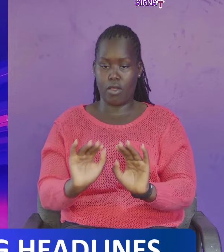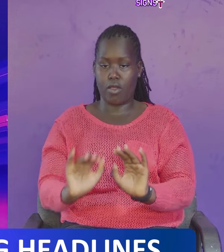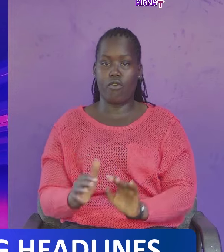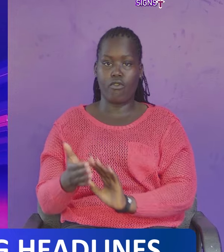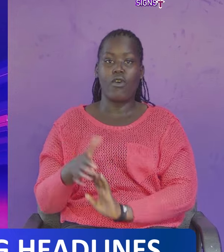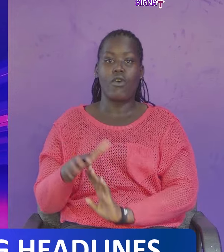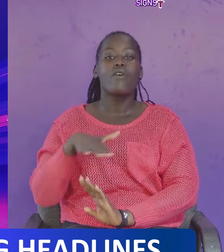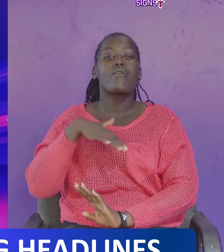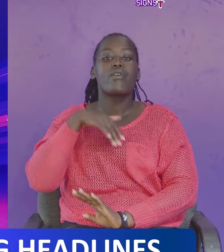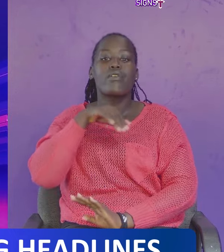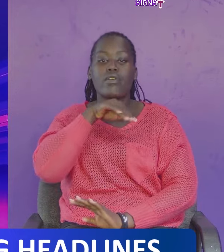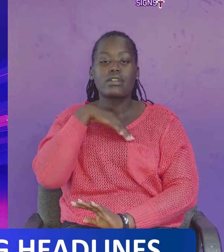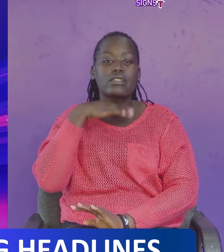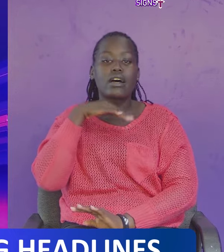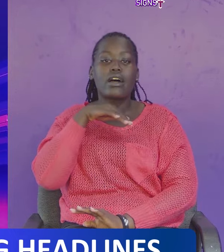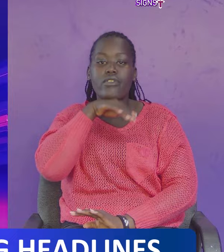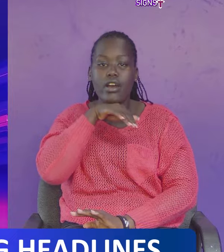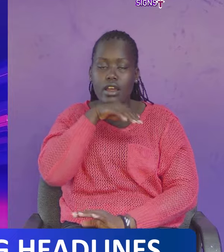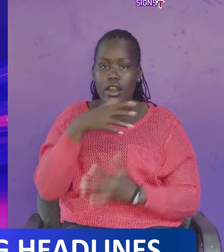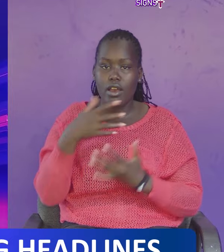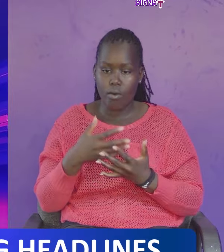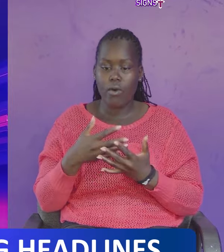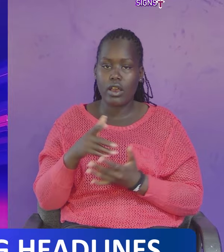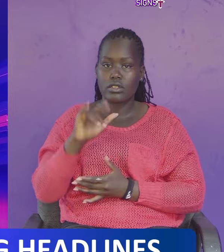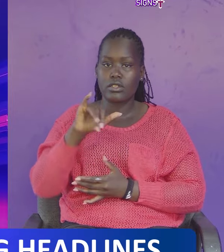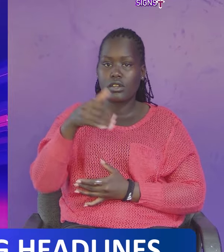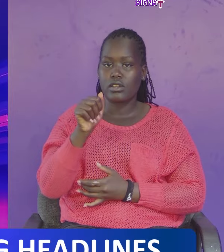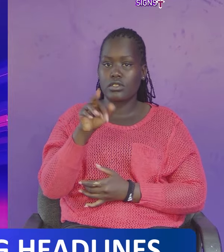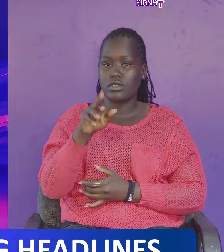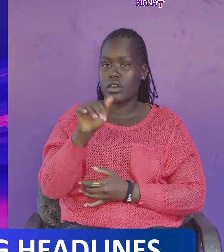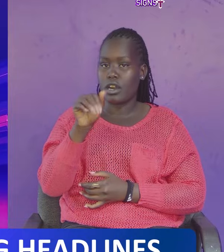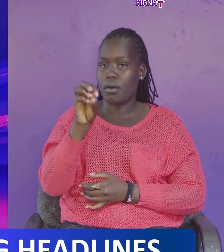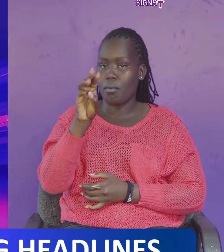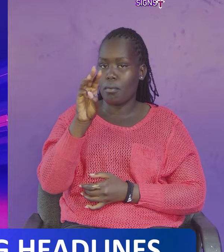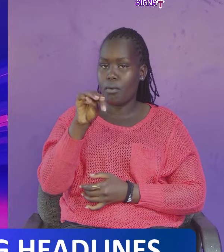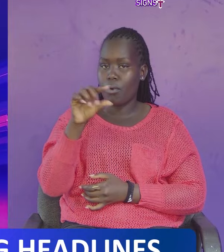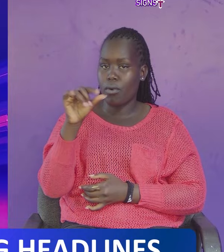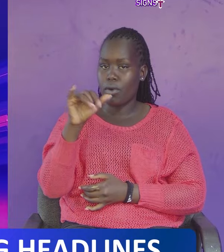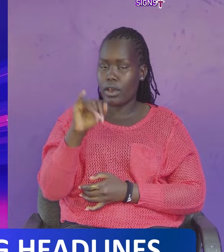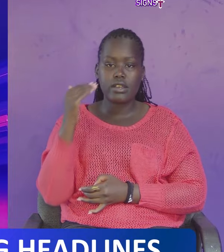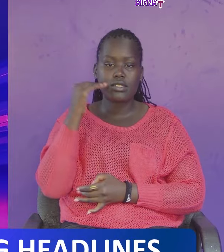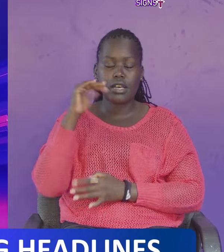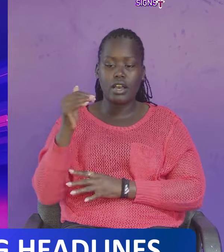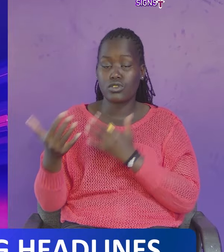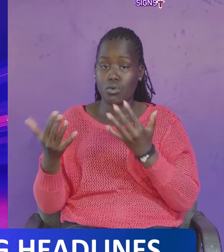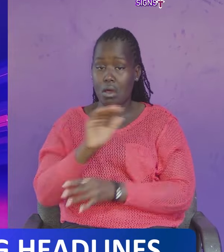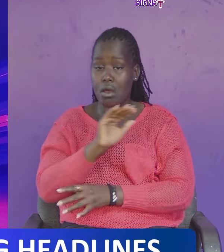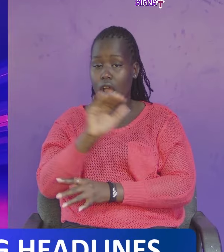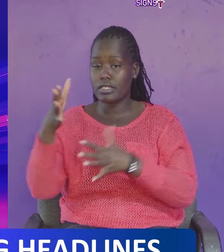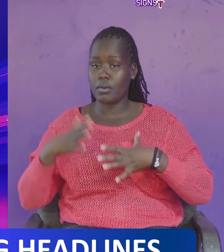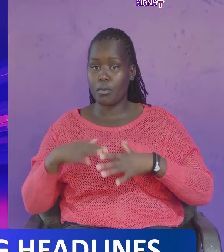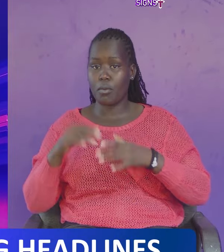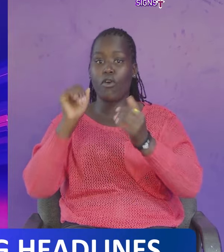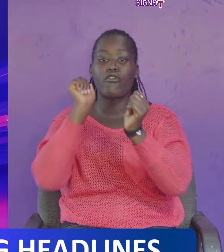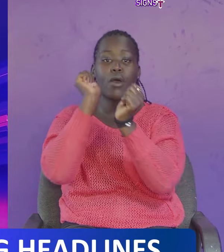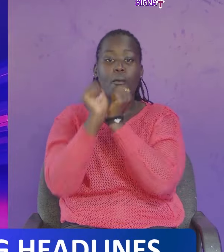at Kango, Jaramogi, Siaya County, where he urged the people of Bondo and the